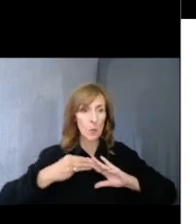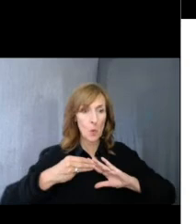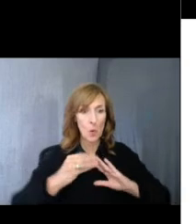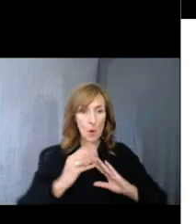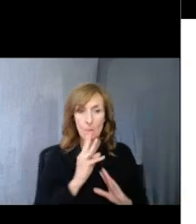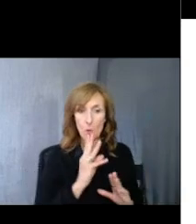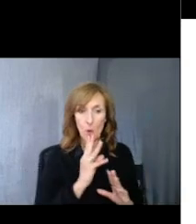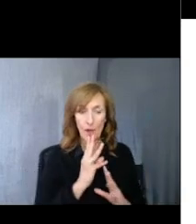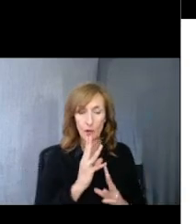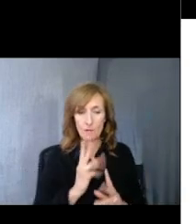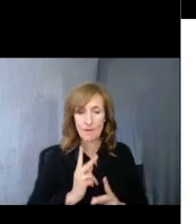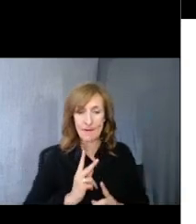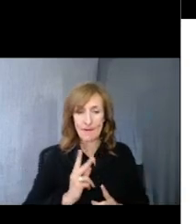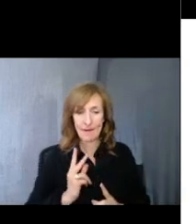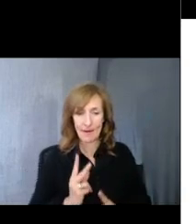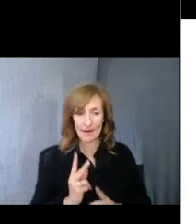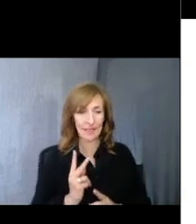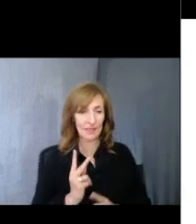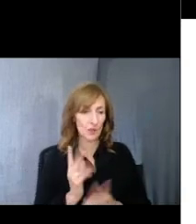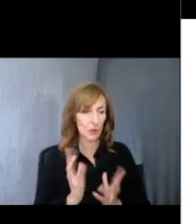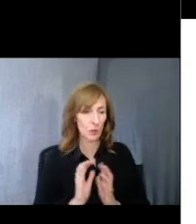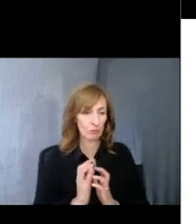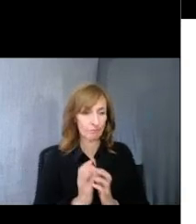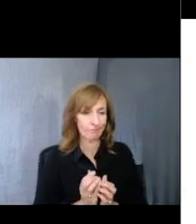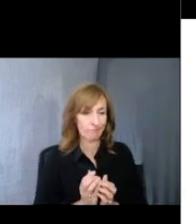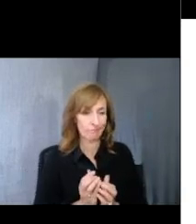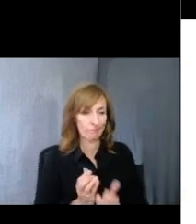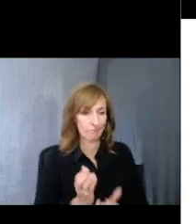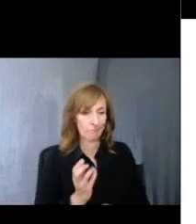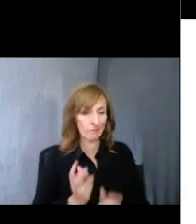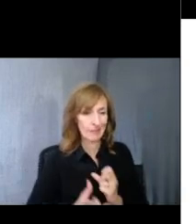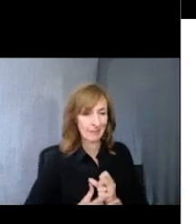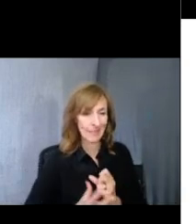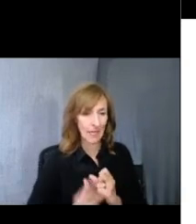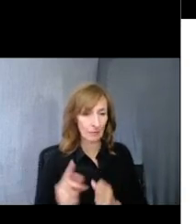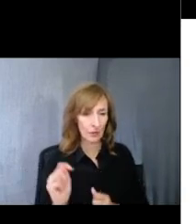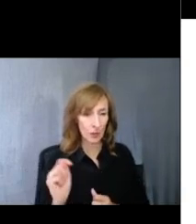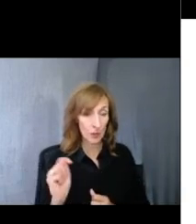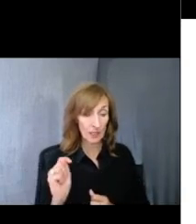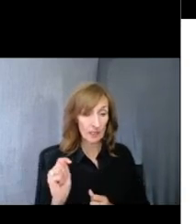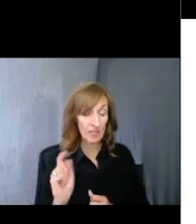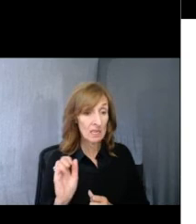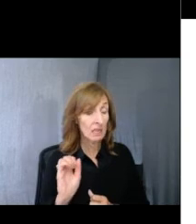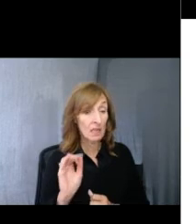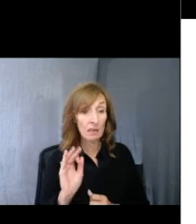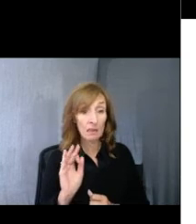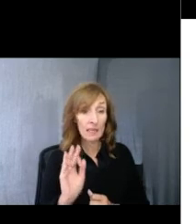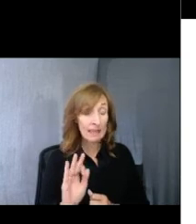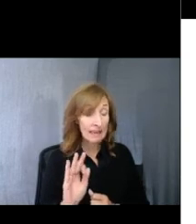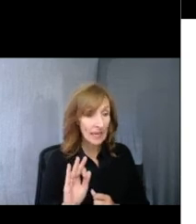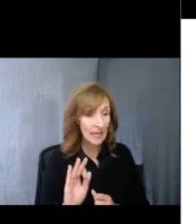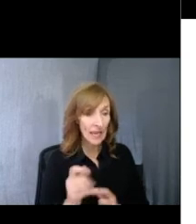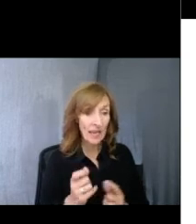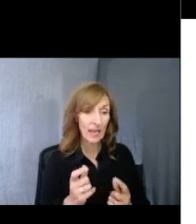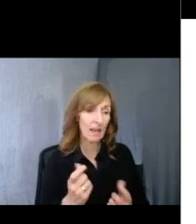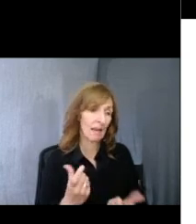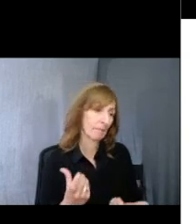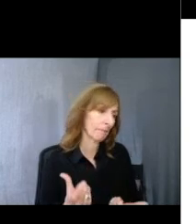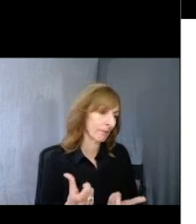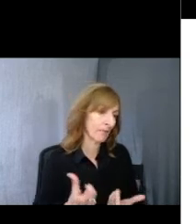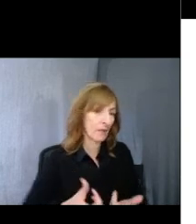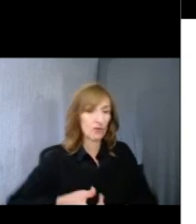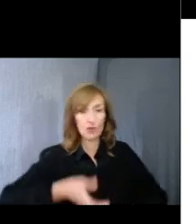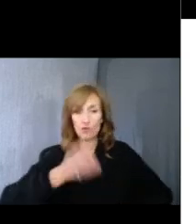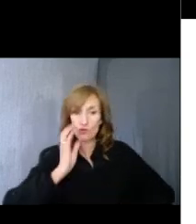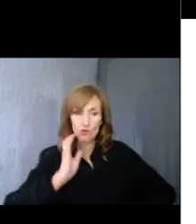very important function of the kidney. There's also a flip side. If you are overhydrated for some reason, and some of us, it's not so